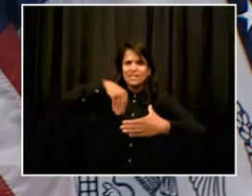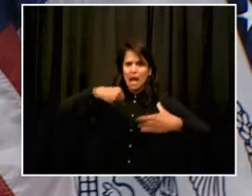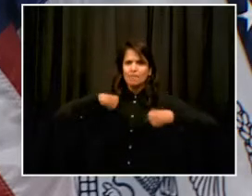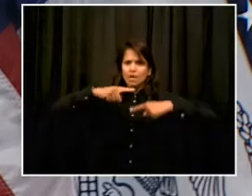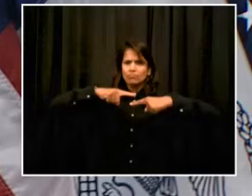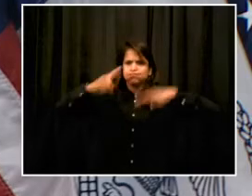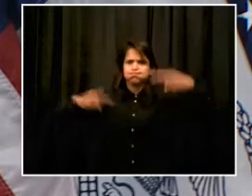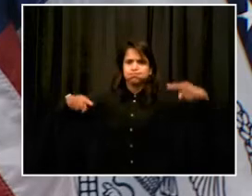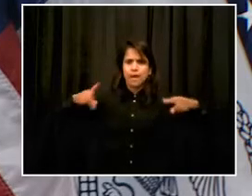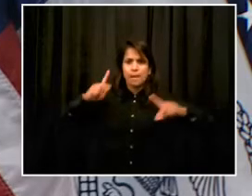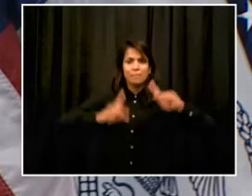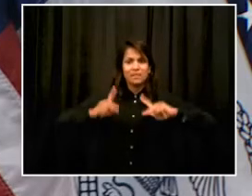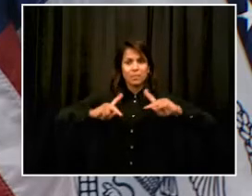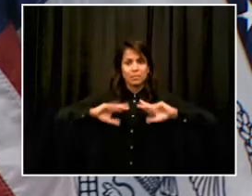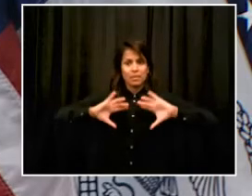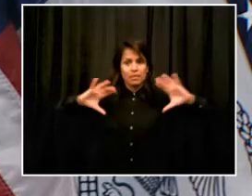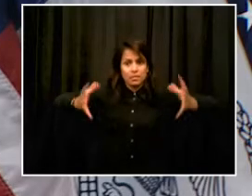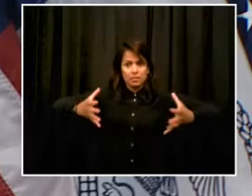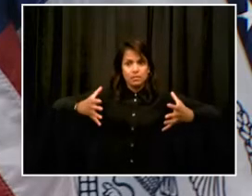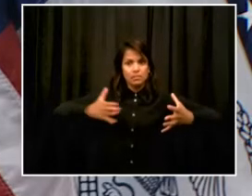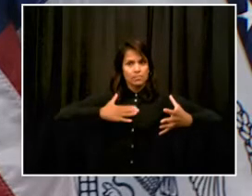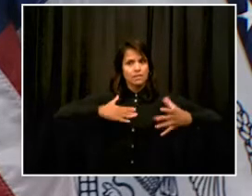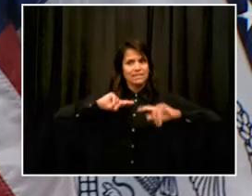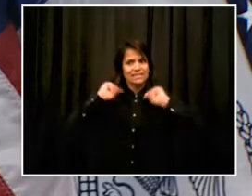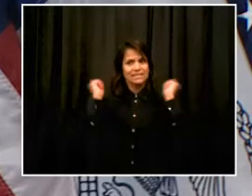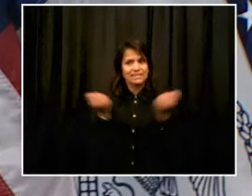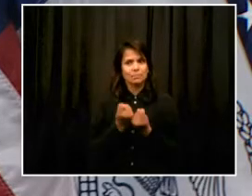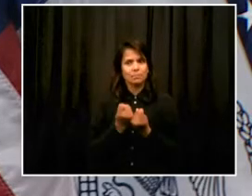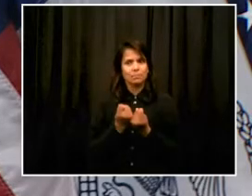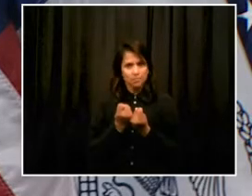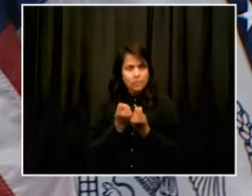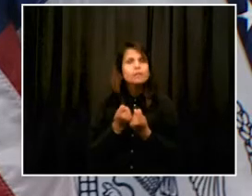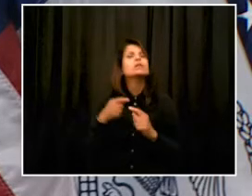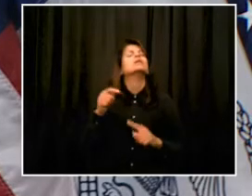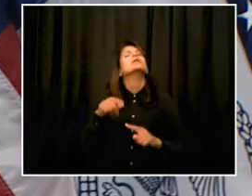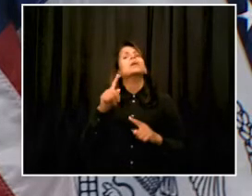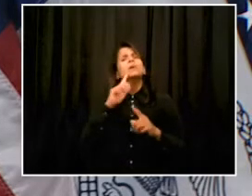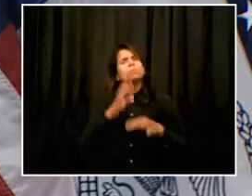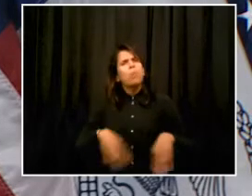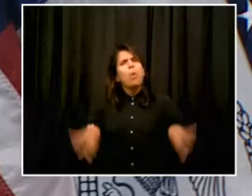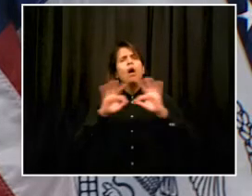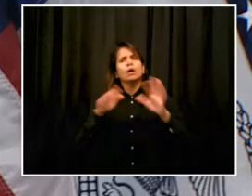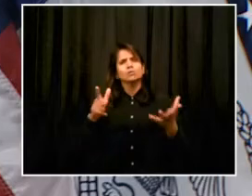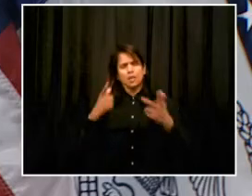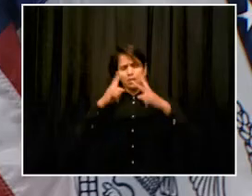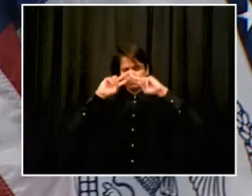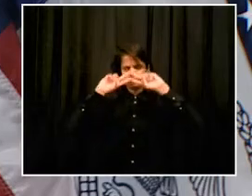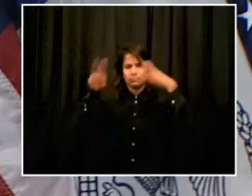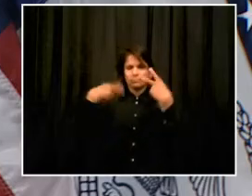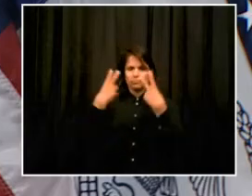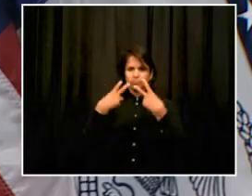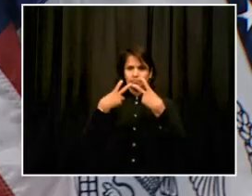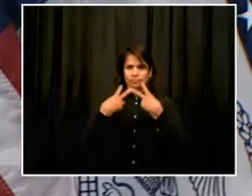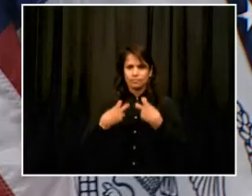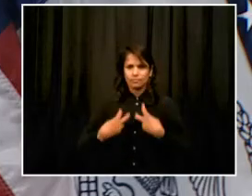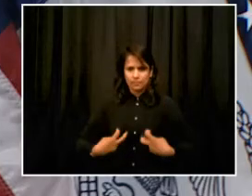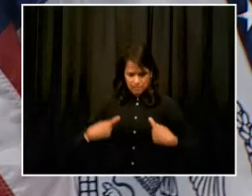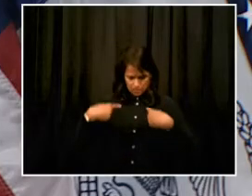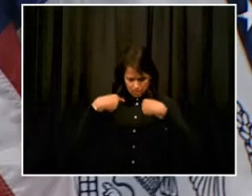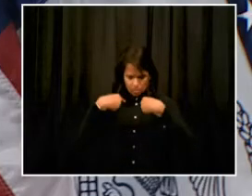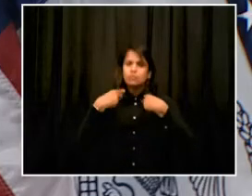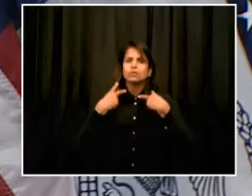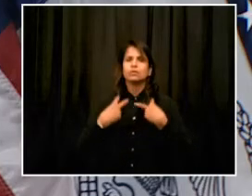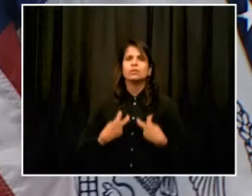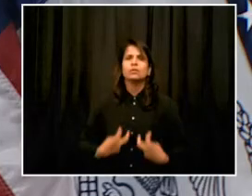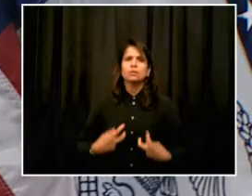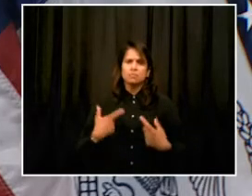constantly ask our own selves about any biases we may have, and work on it all the time. I think that's the way we move forward. And